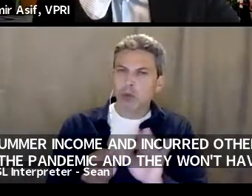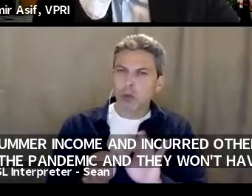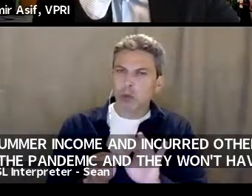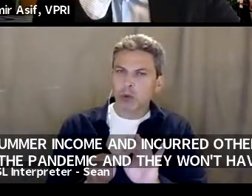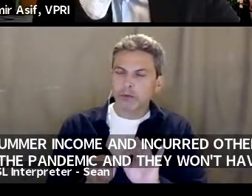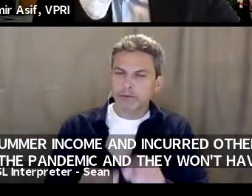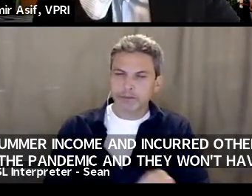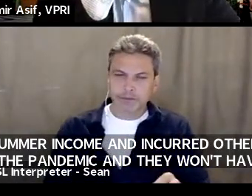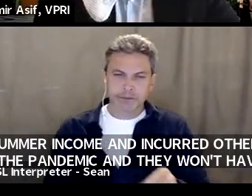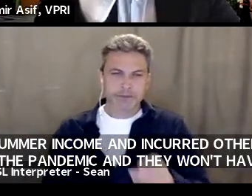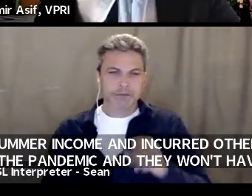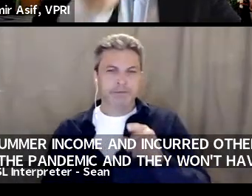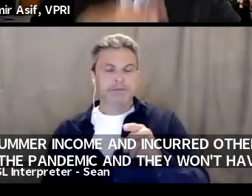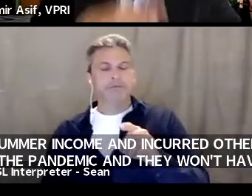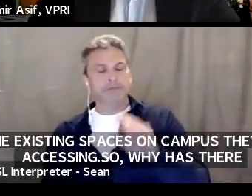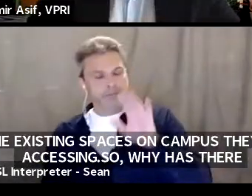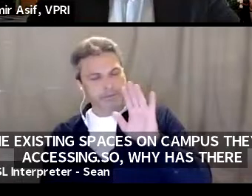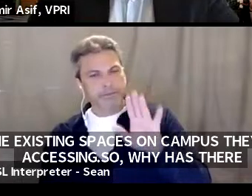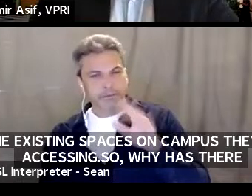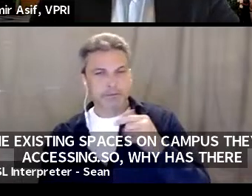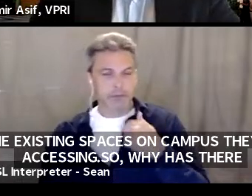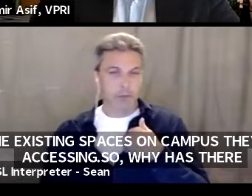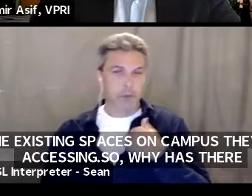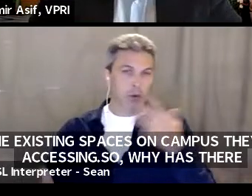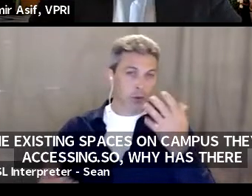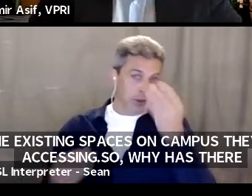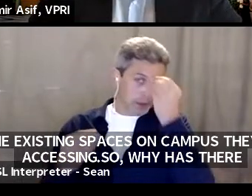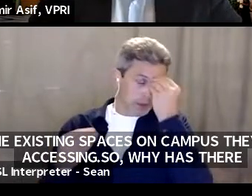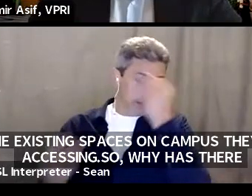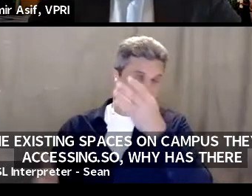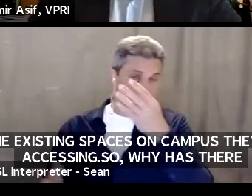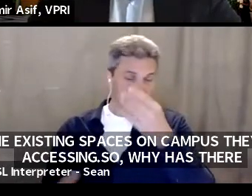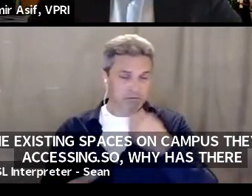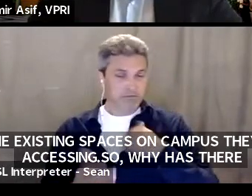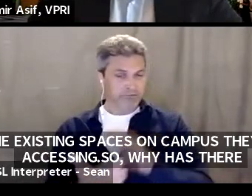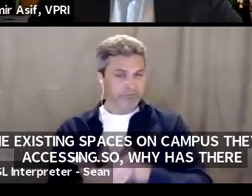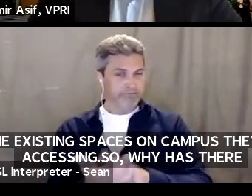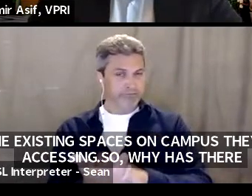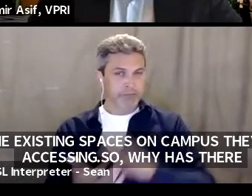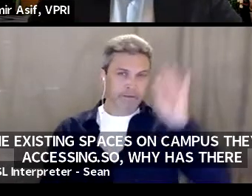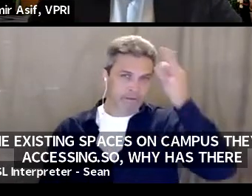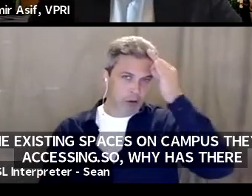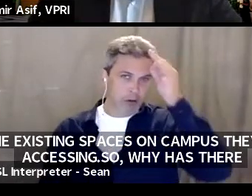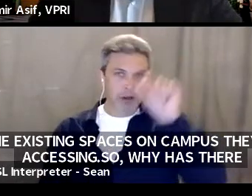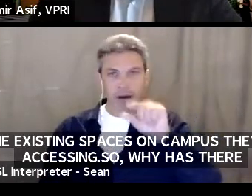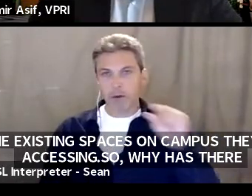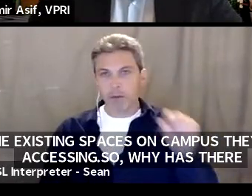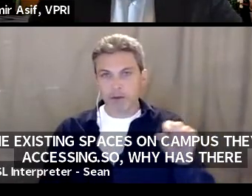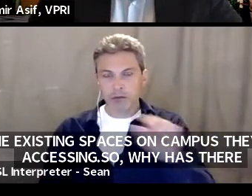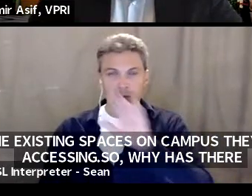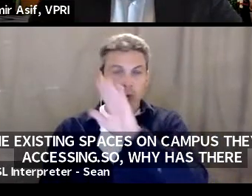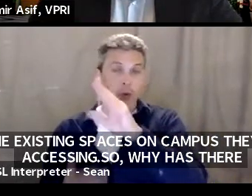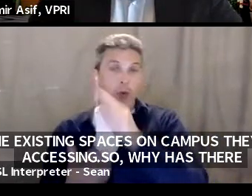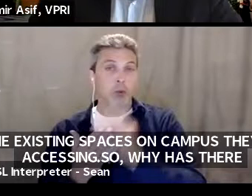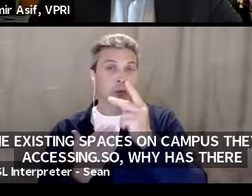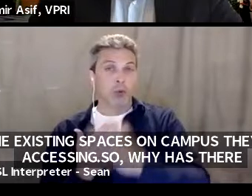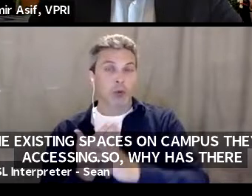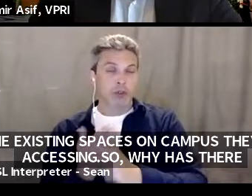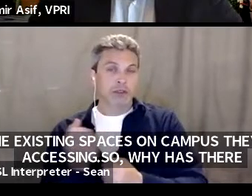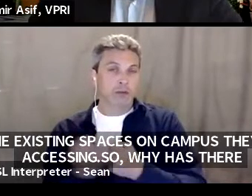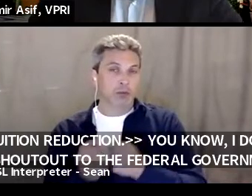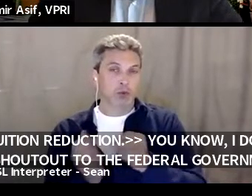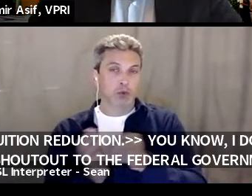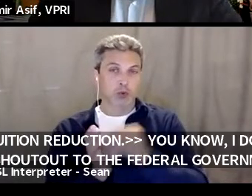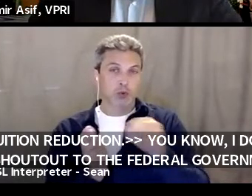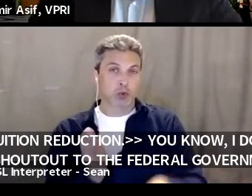I do want to put a shout out to the federal government for their program of supporting